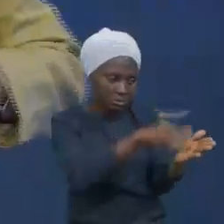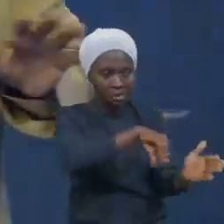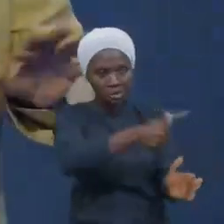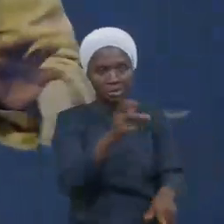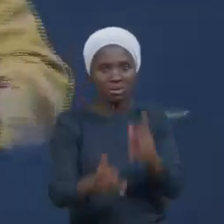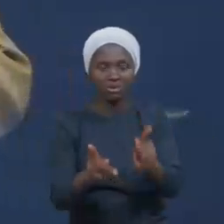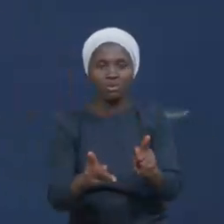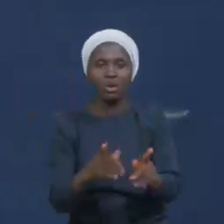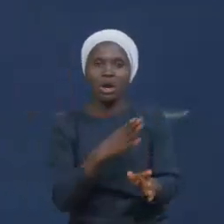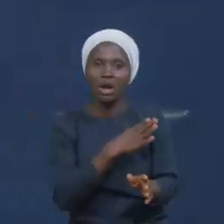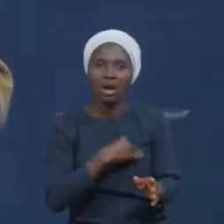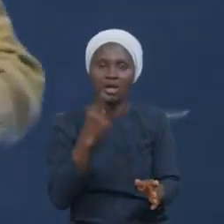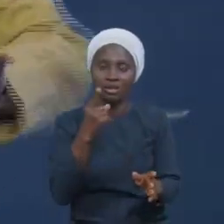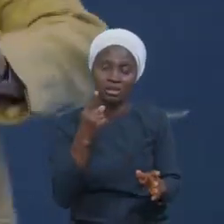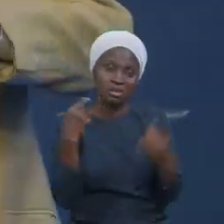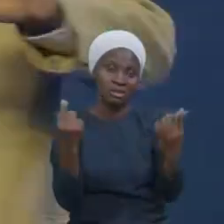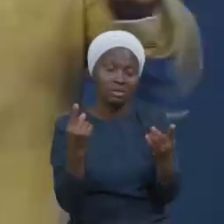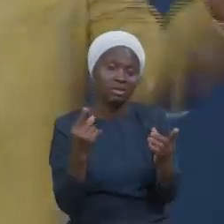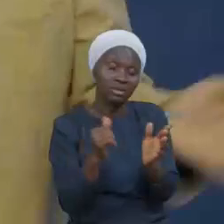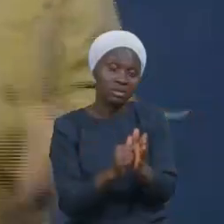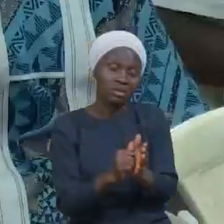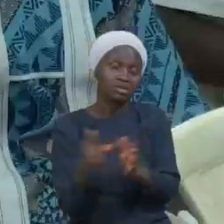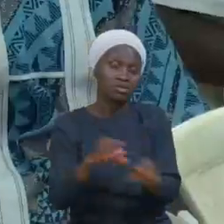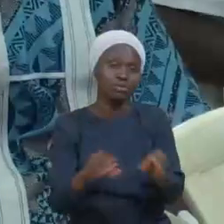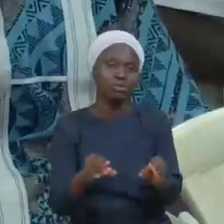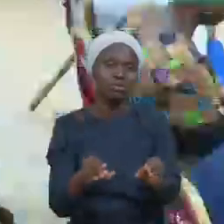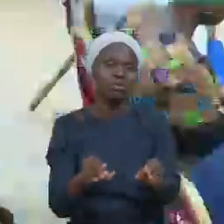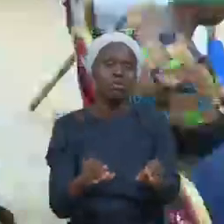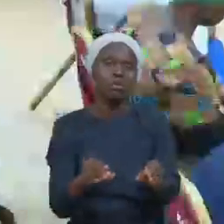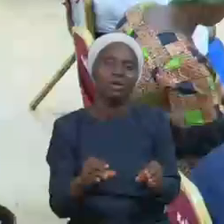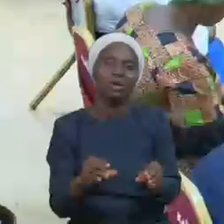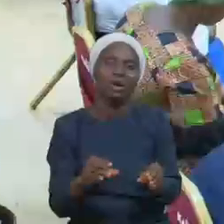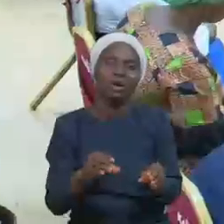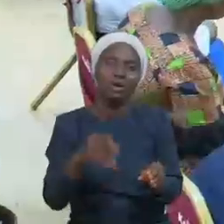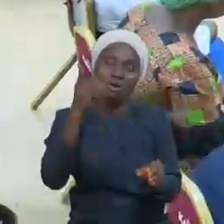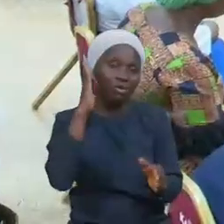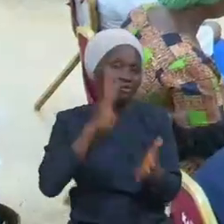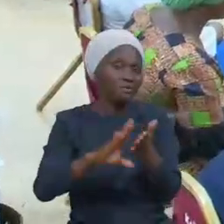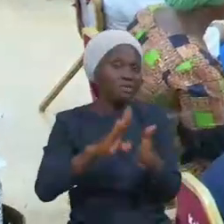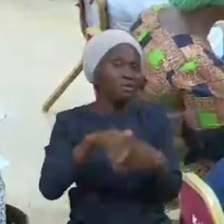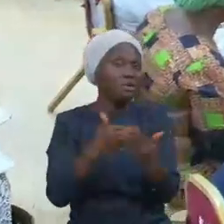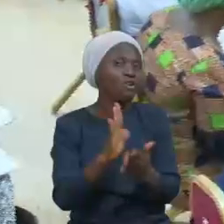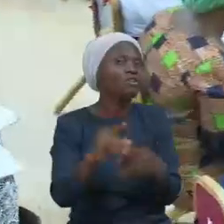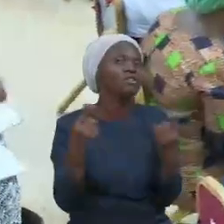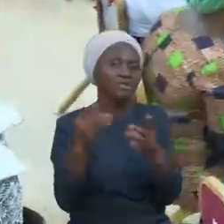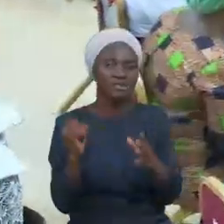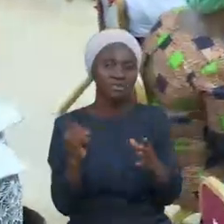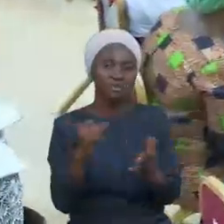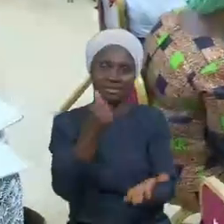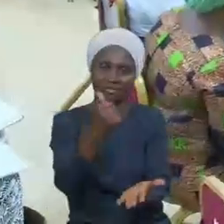uncommon, God will forgive all your sins. I thought you would say